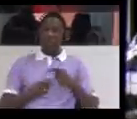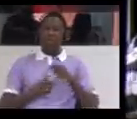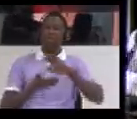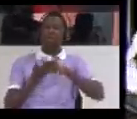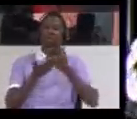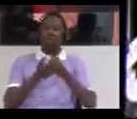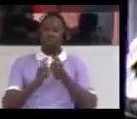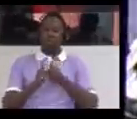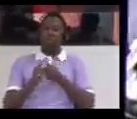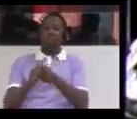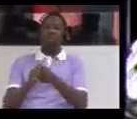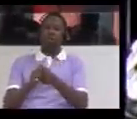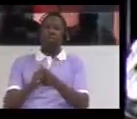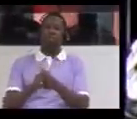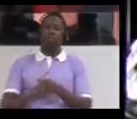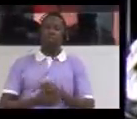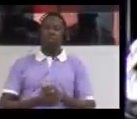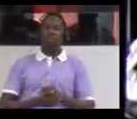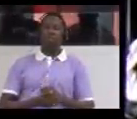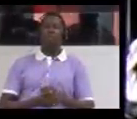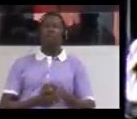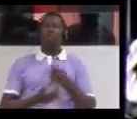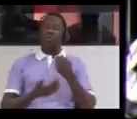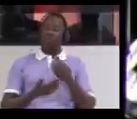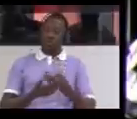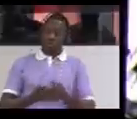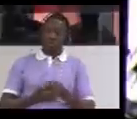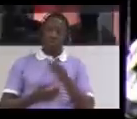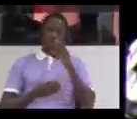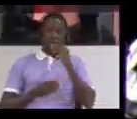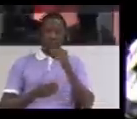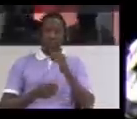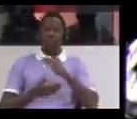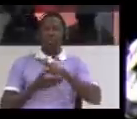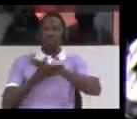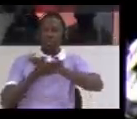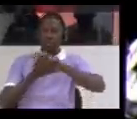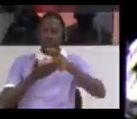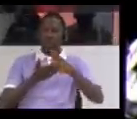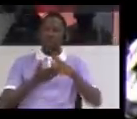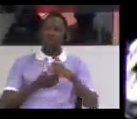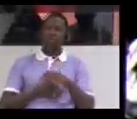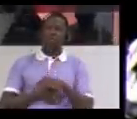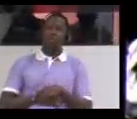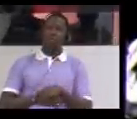Okay. Also speak clearly to the hearing of everyone.